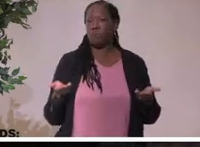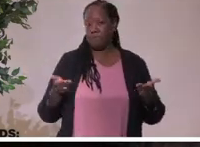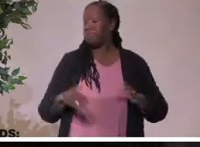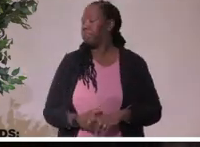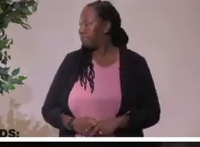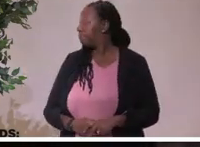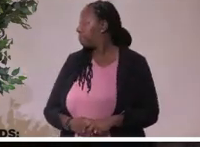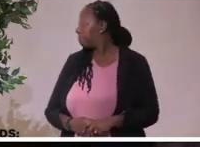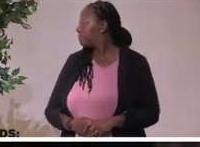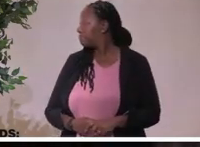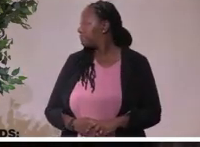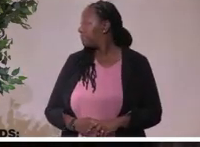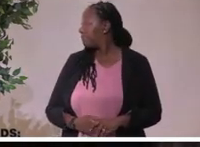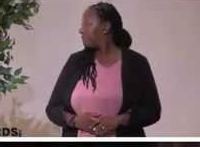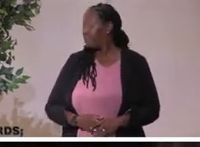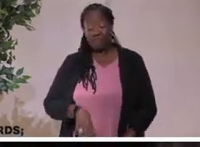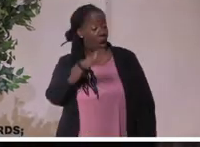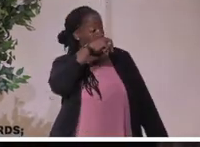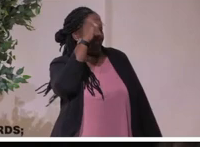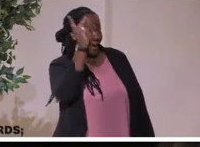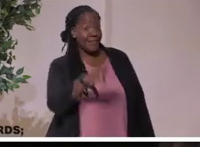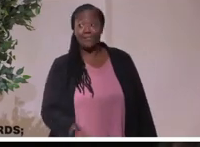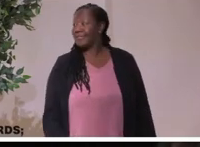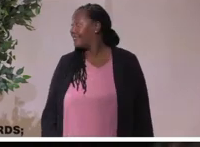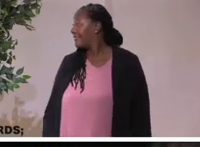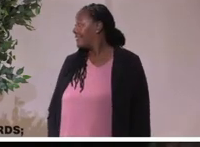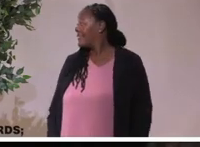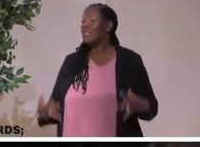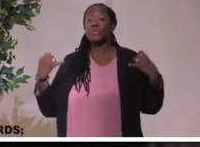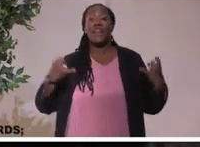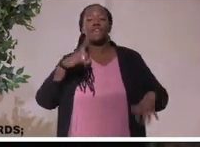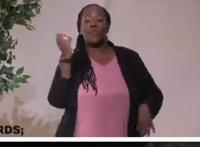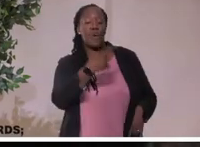Thank you. Okay, let's ask a question for everyone.